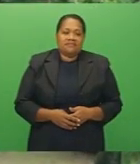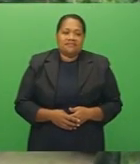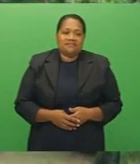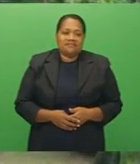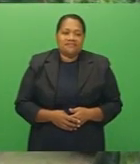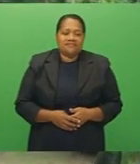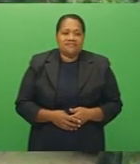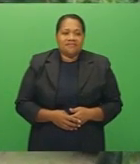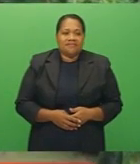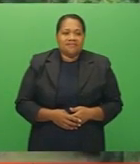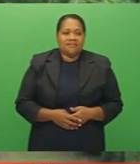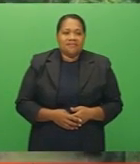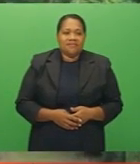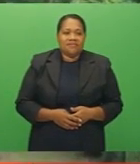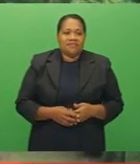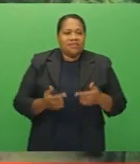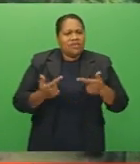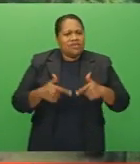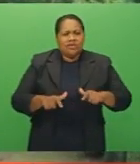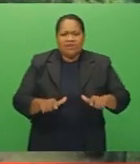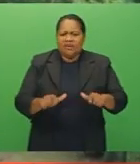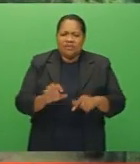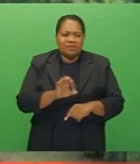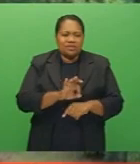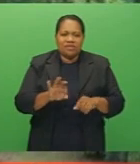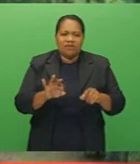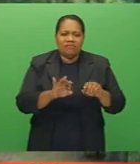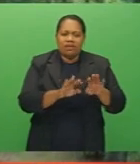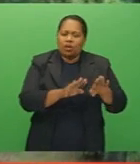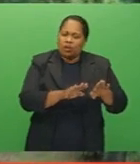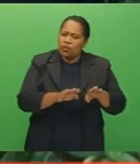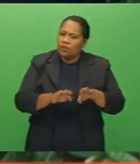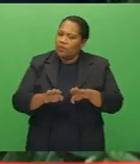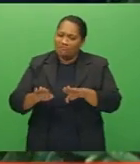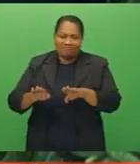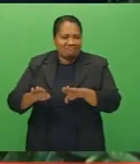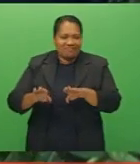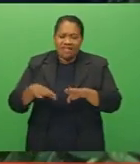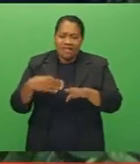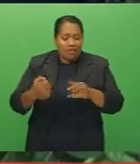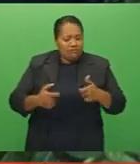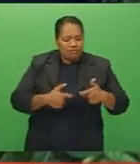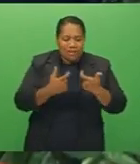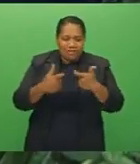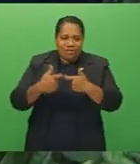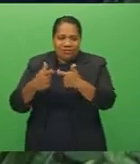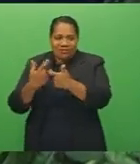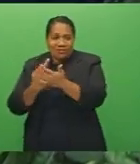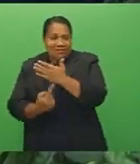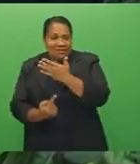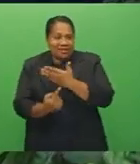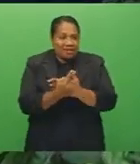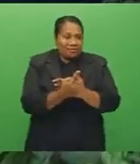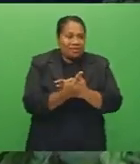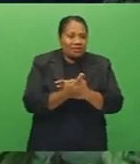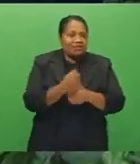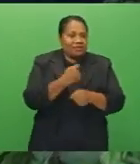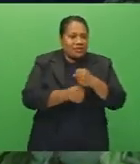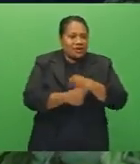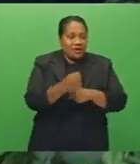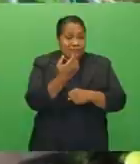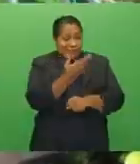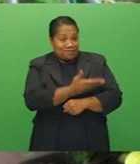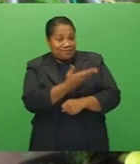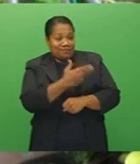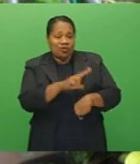The journey has not been smooth sailing, but the various challenges helped Dr. Mangubai become a successful marine